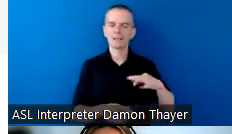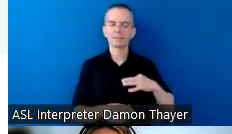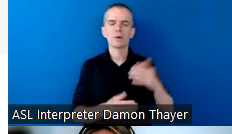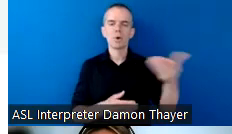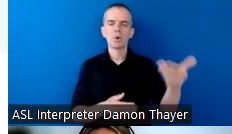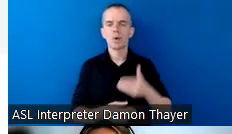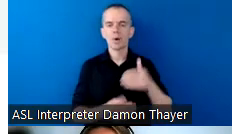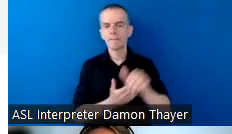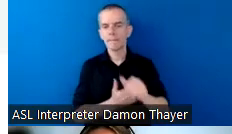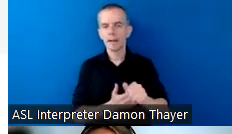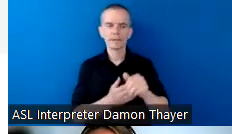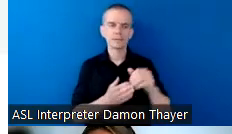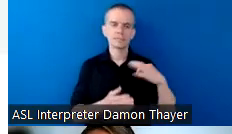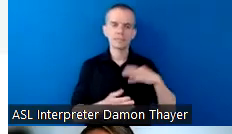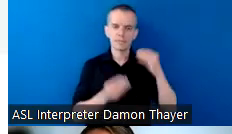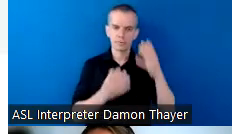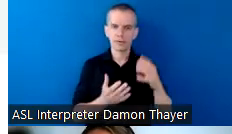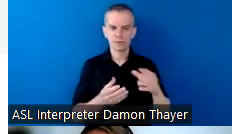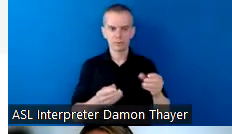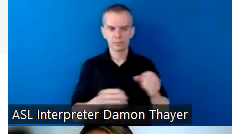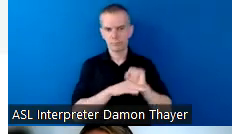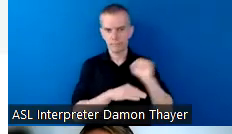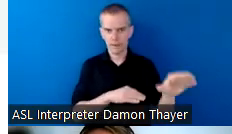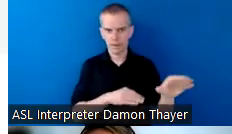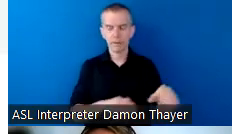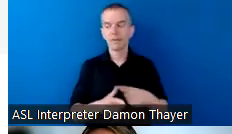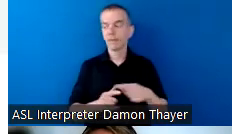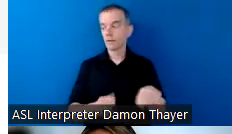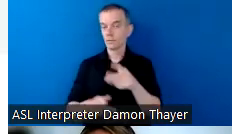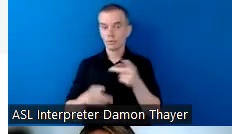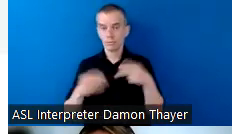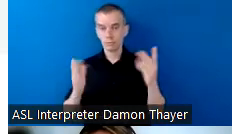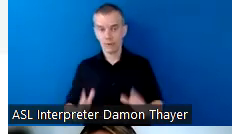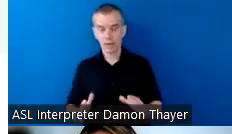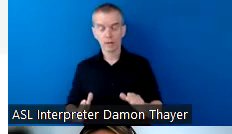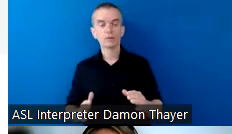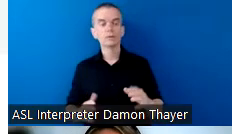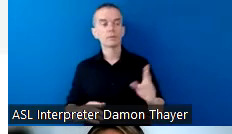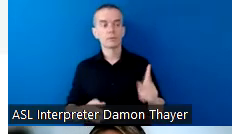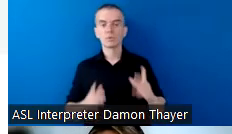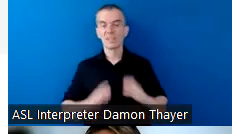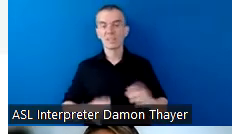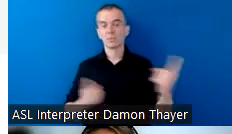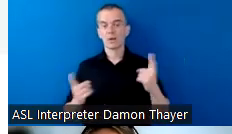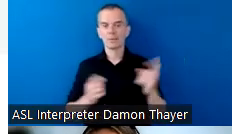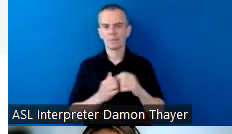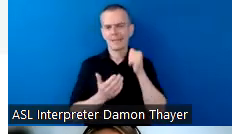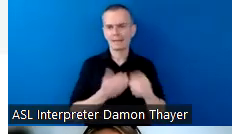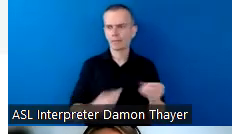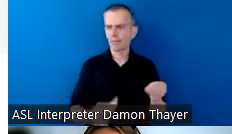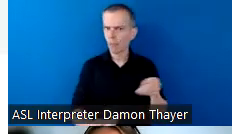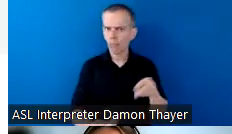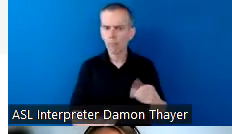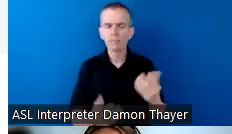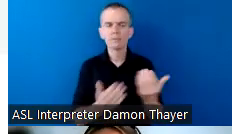benefit information. As a provider, you'll be seeing these individuals coming into your office, probably with those notices, with their new cards,